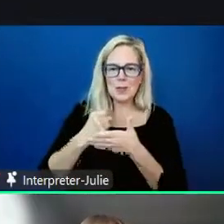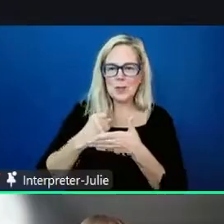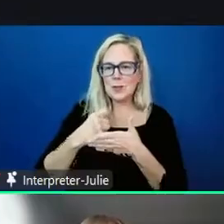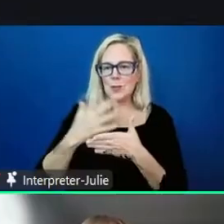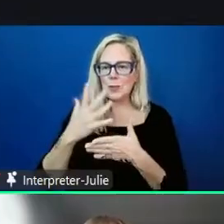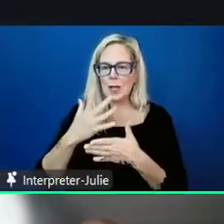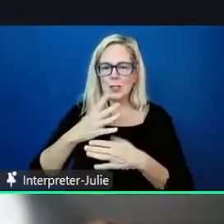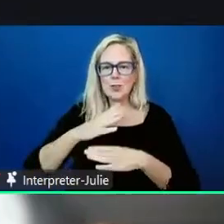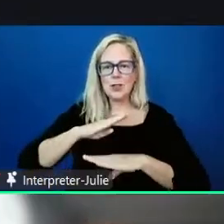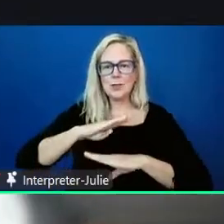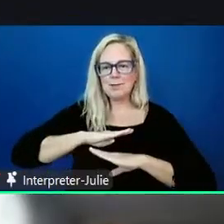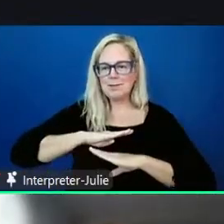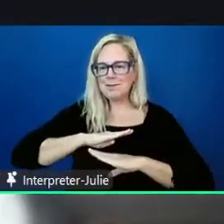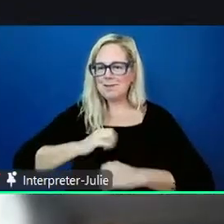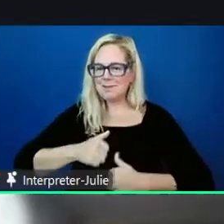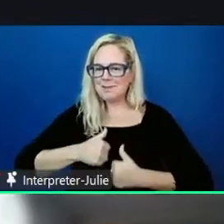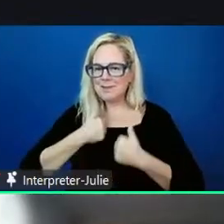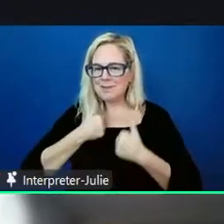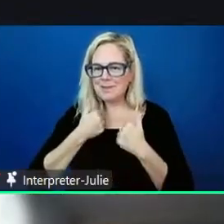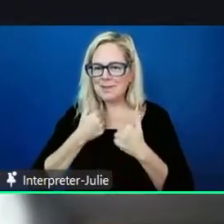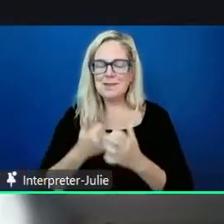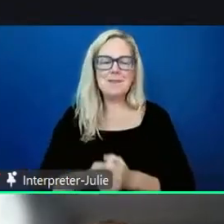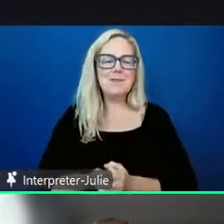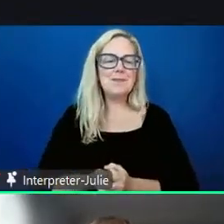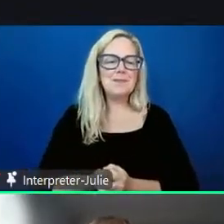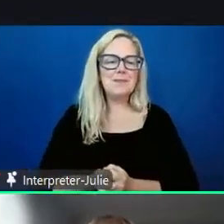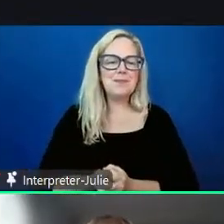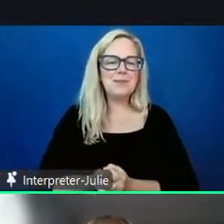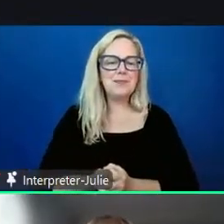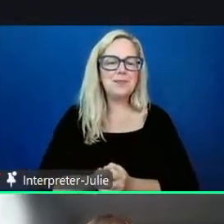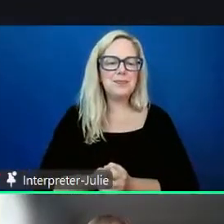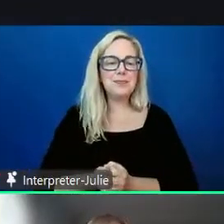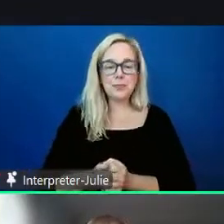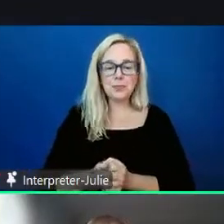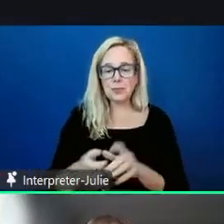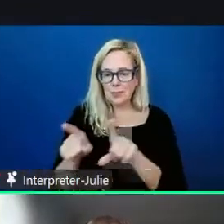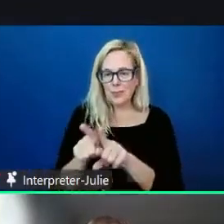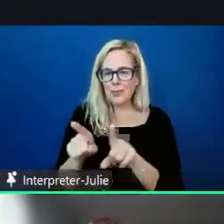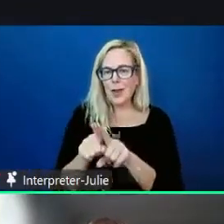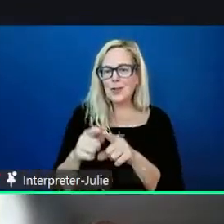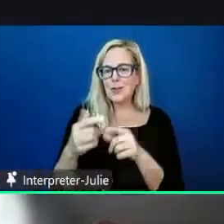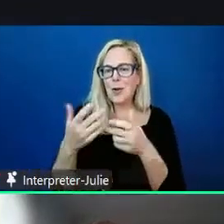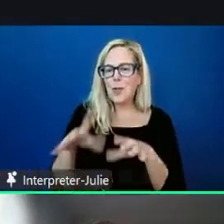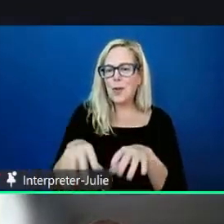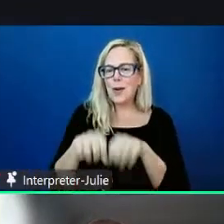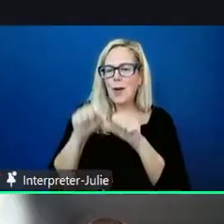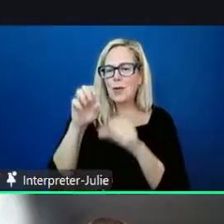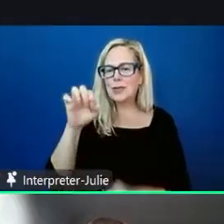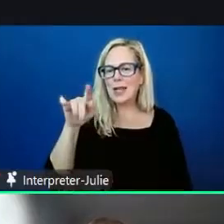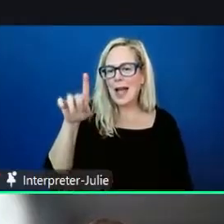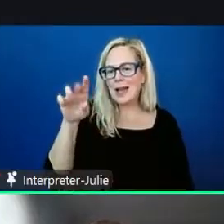The other thing we did before this event started, 2 hours before, is we had an expo, and this was the first time we did an expo. There were